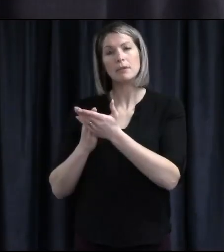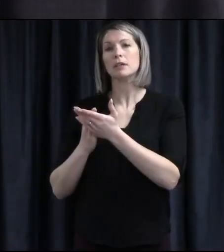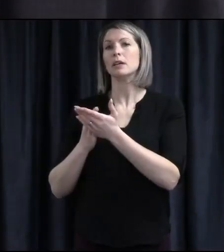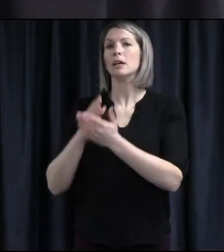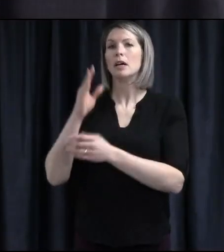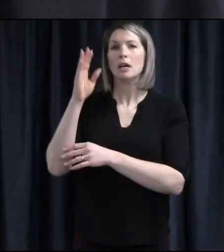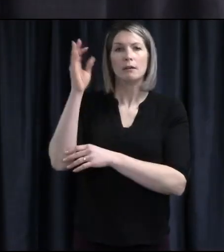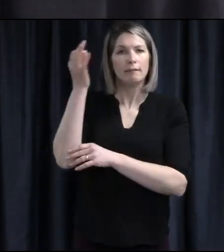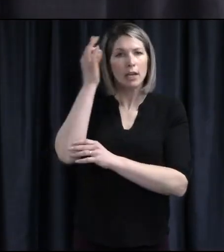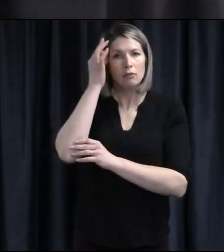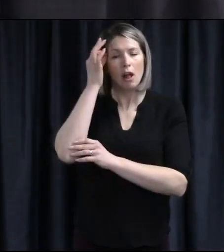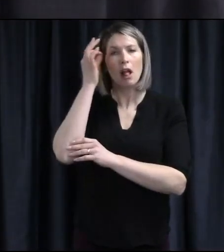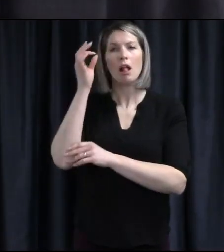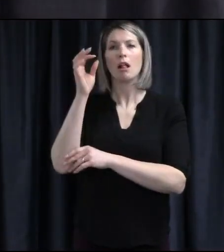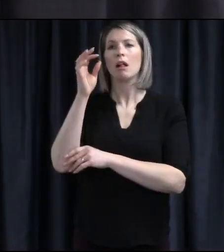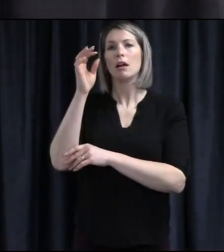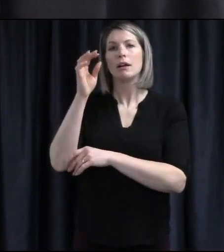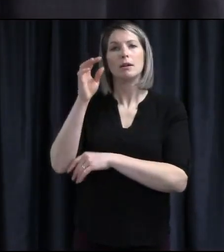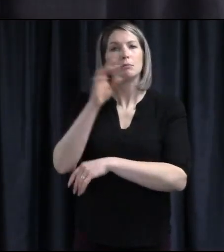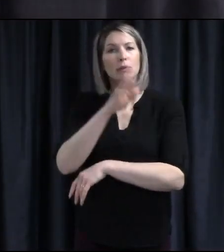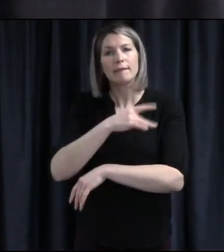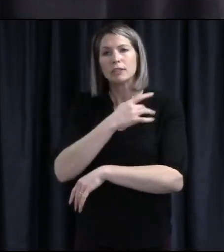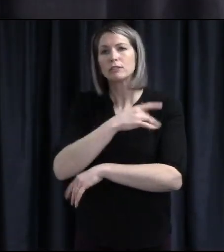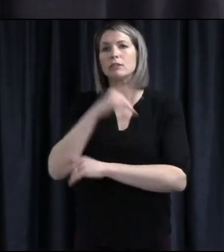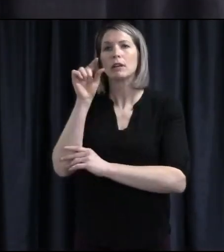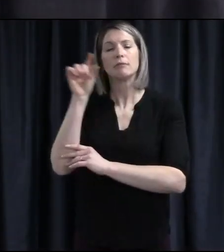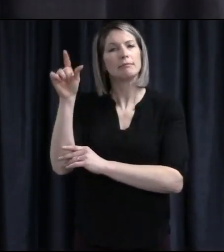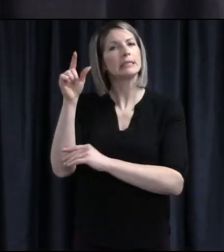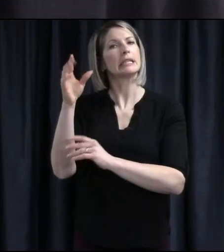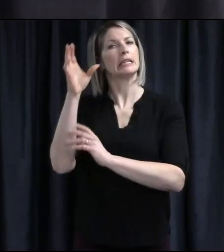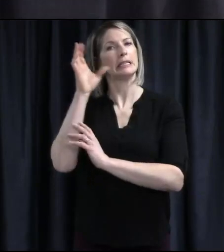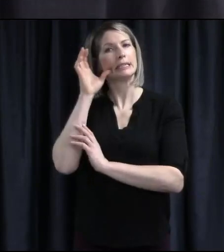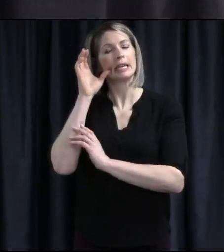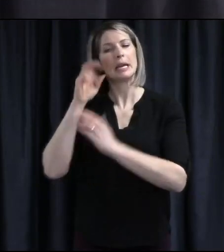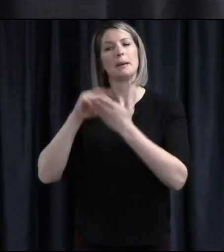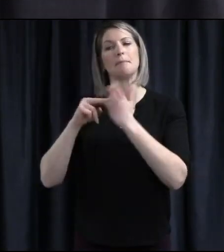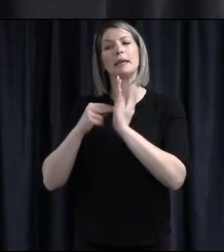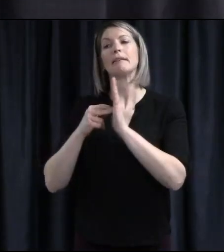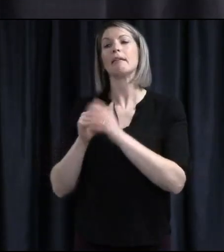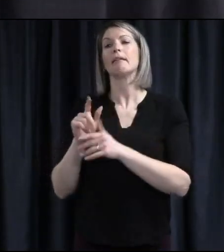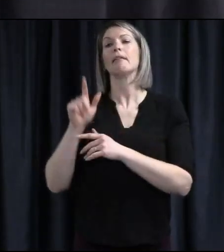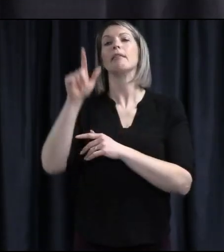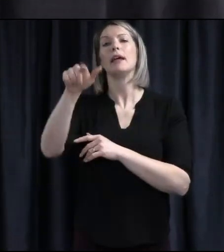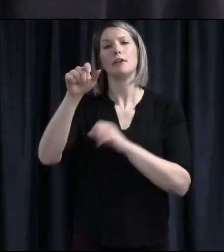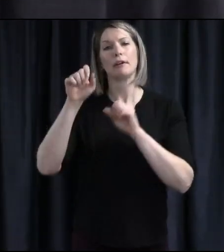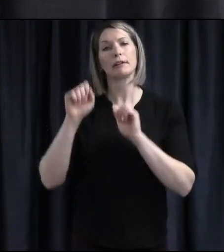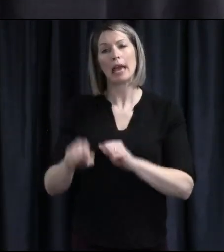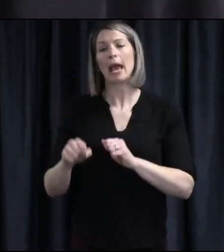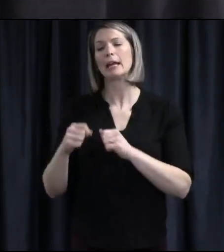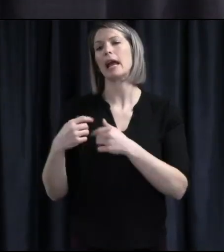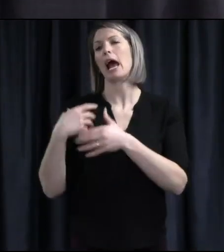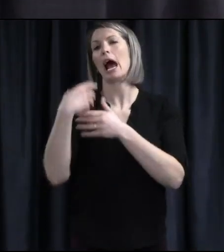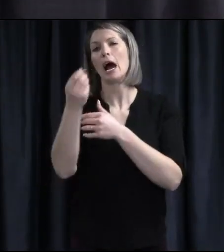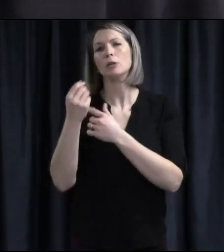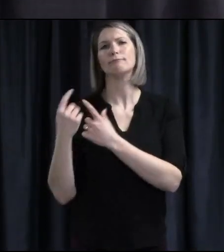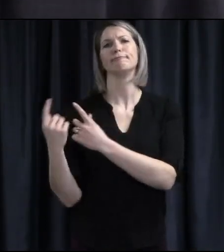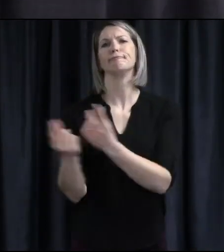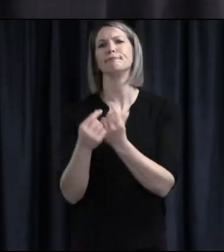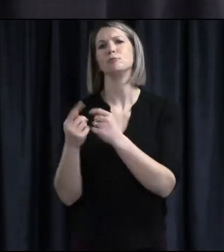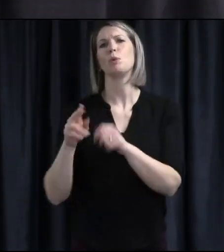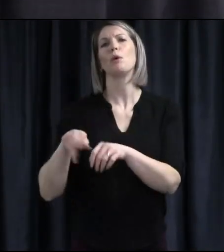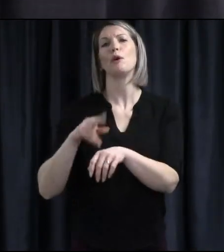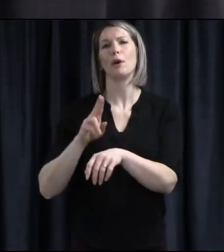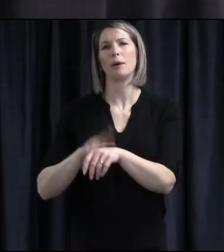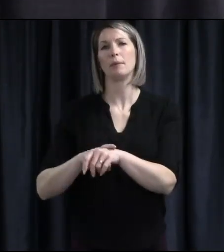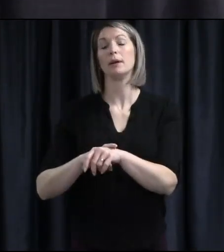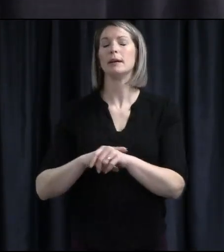federally, with an understanding that there will be less travelers and that people are asked to stay home. So once we get through